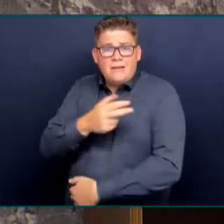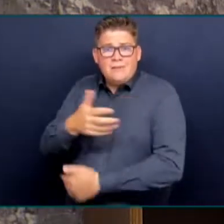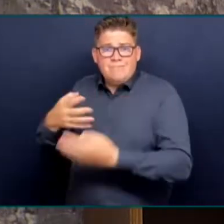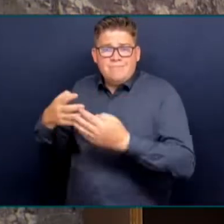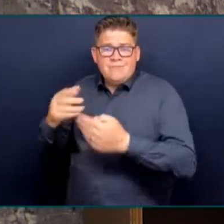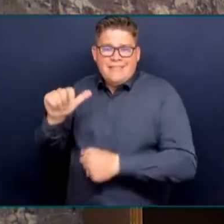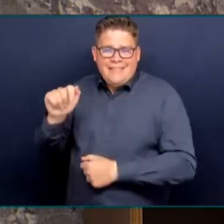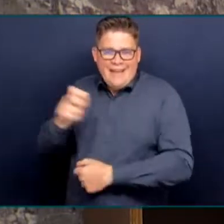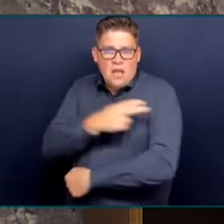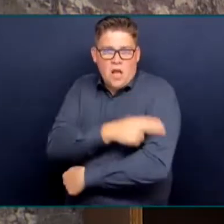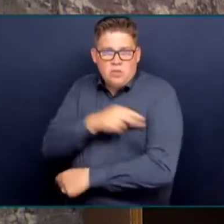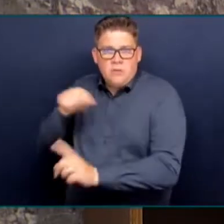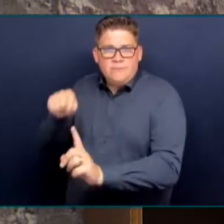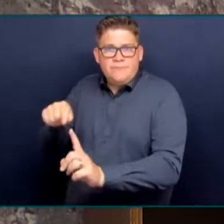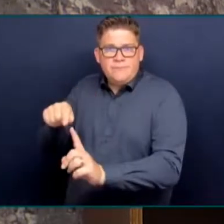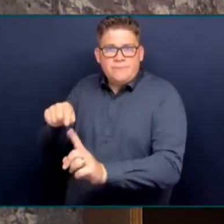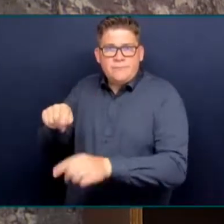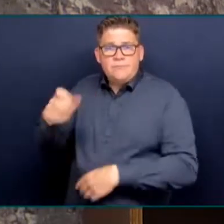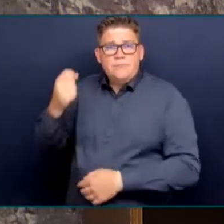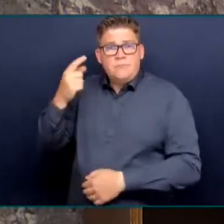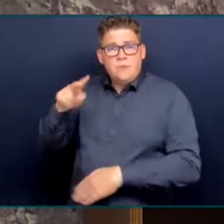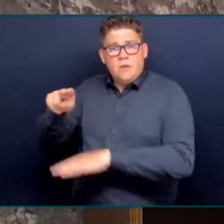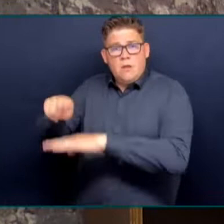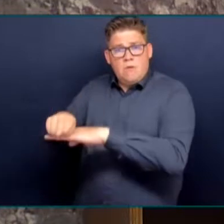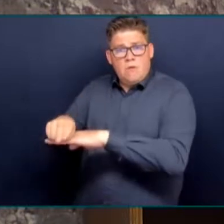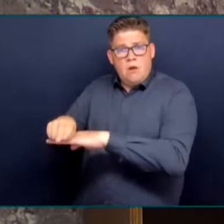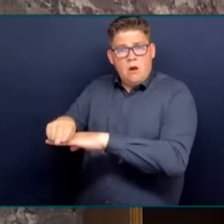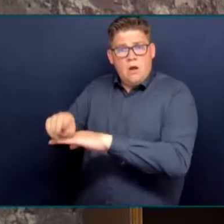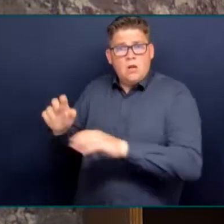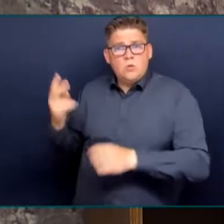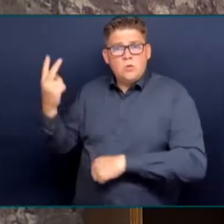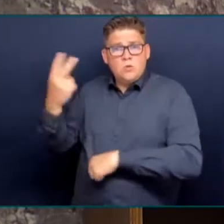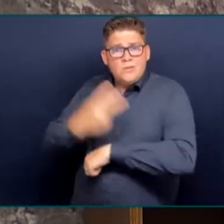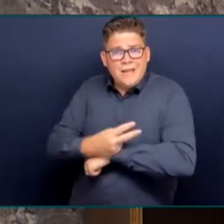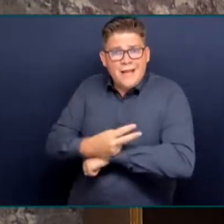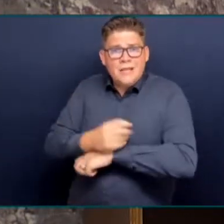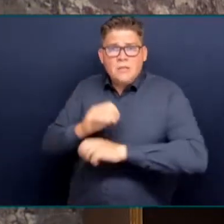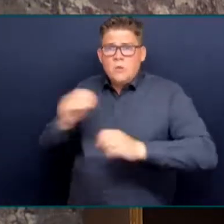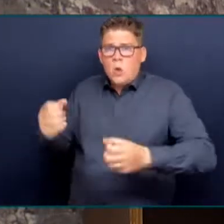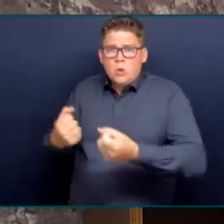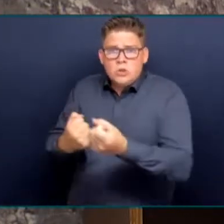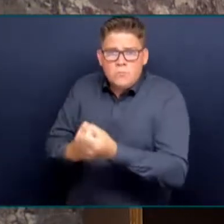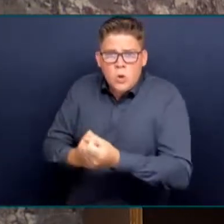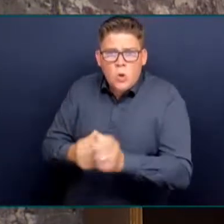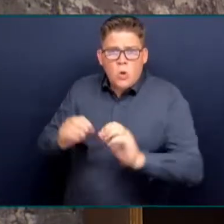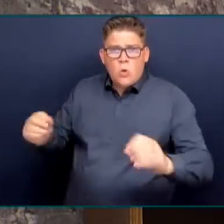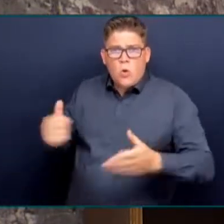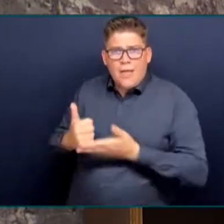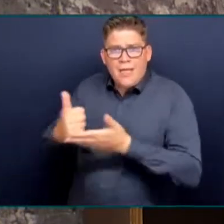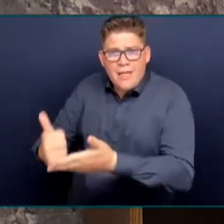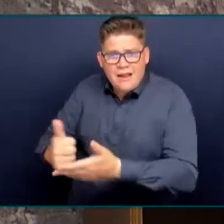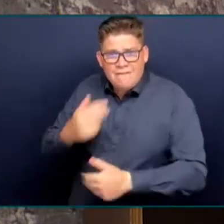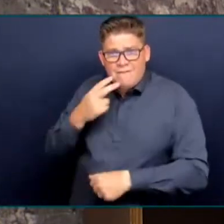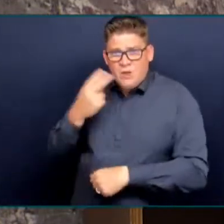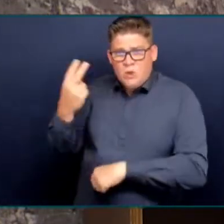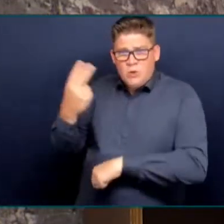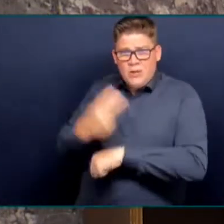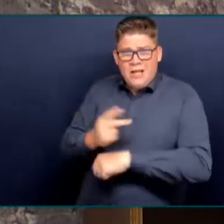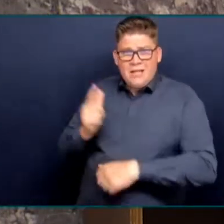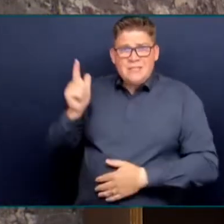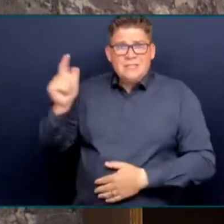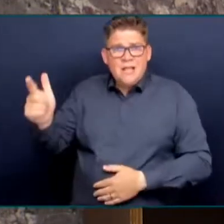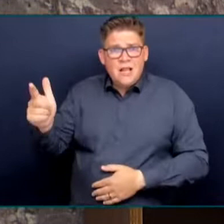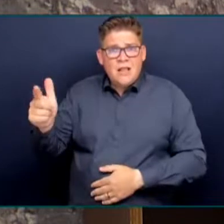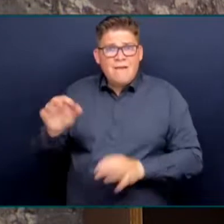By mid-afternoon of July 11th, 2 days later, she was found unresponsive by a family member and later